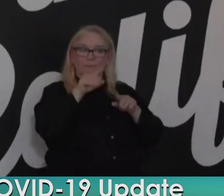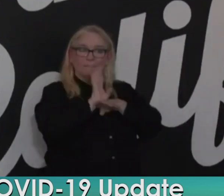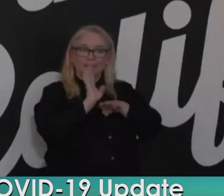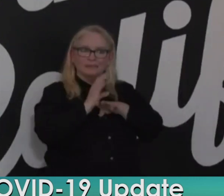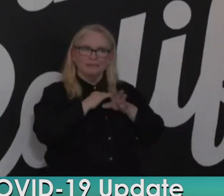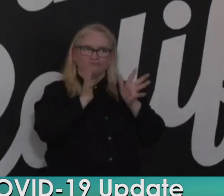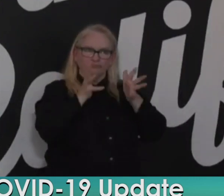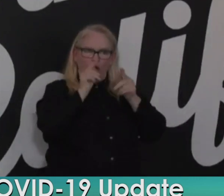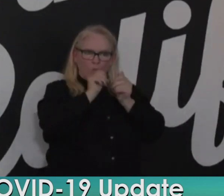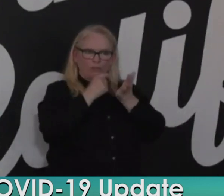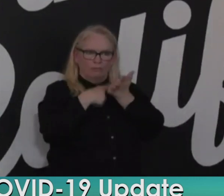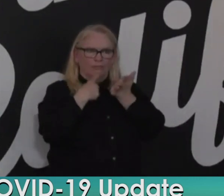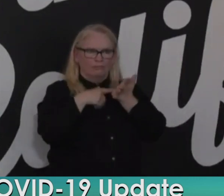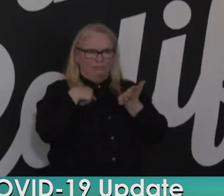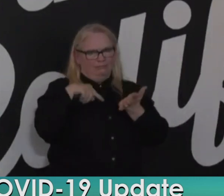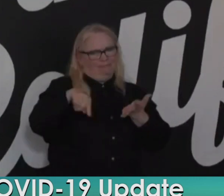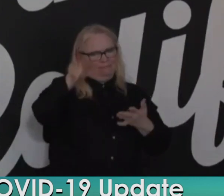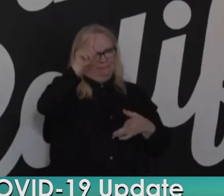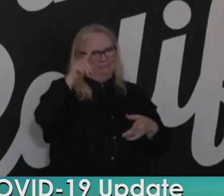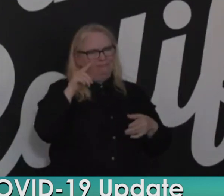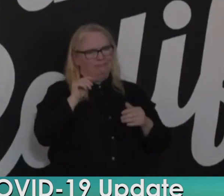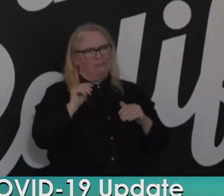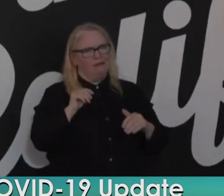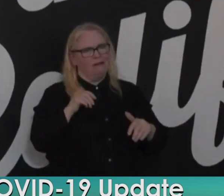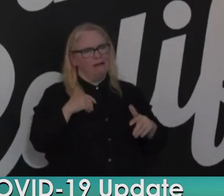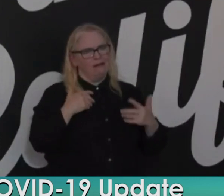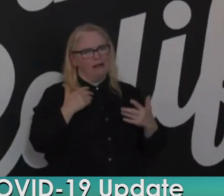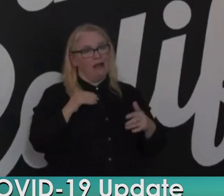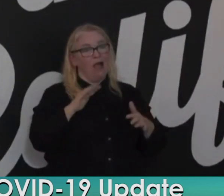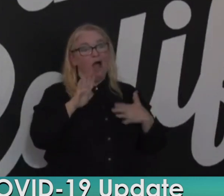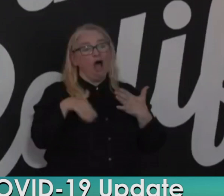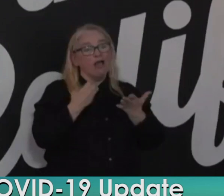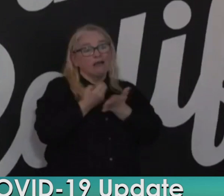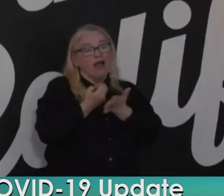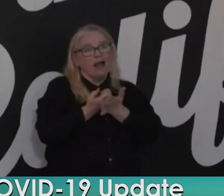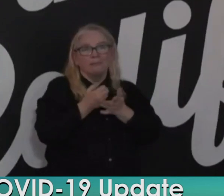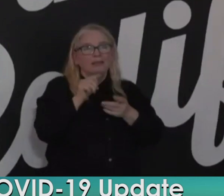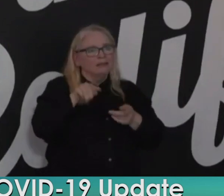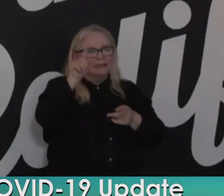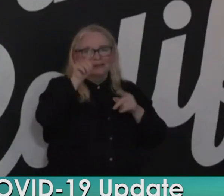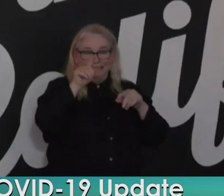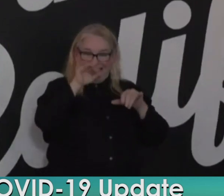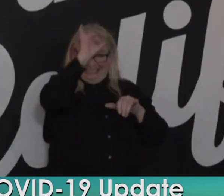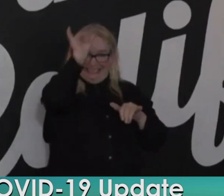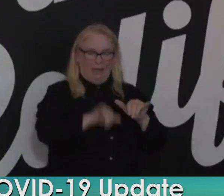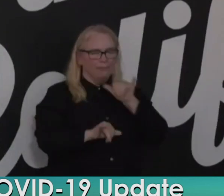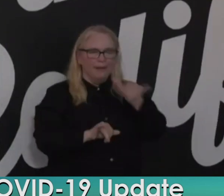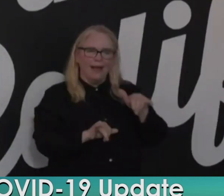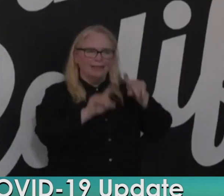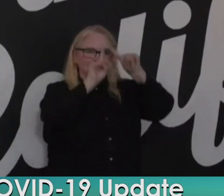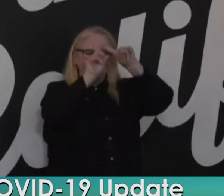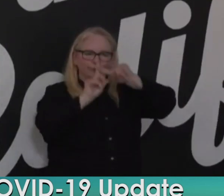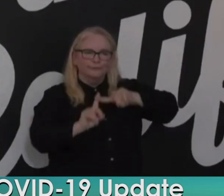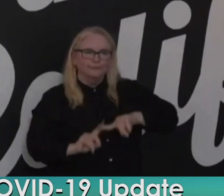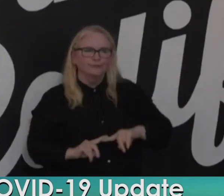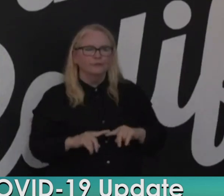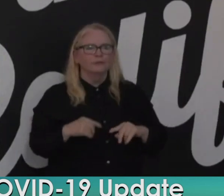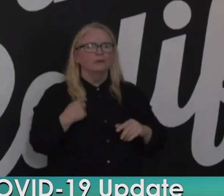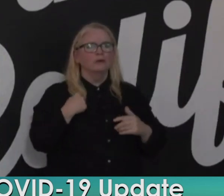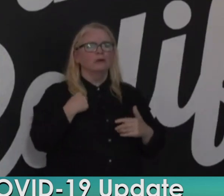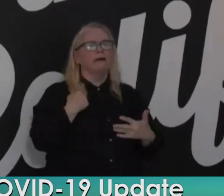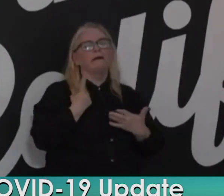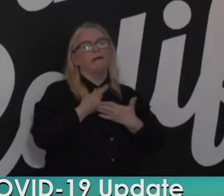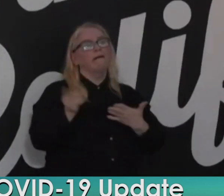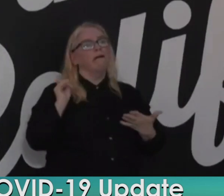throughout the economy in the state of California. A few weeks back, we announced a remarkable group of talented individuals, some of